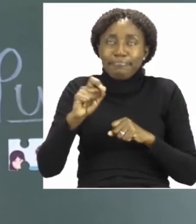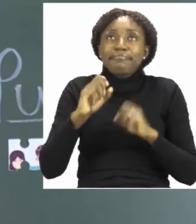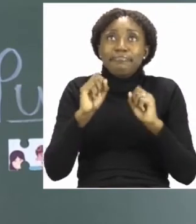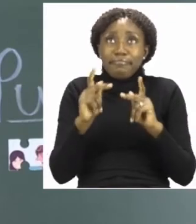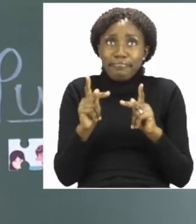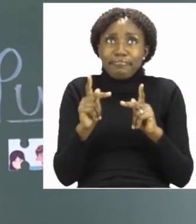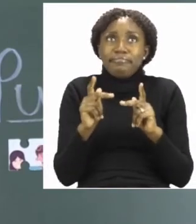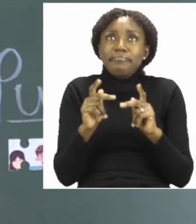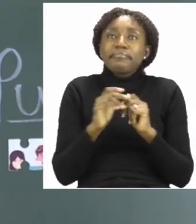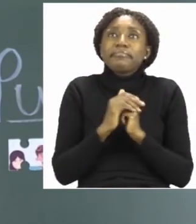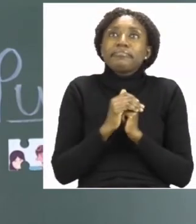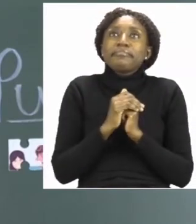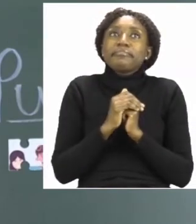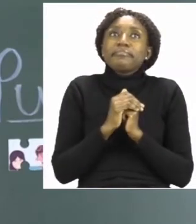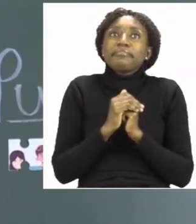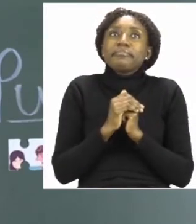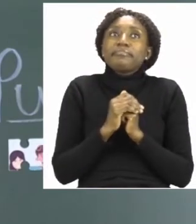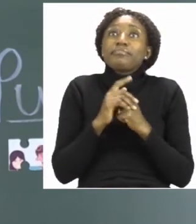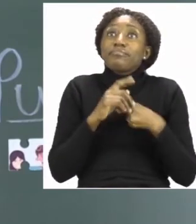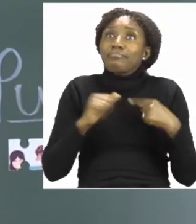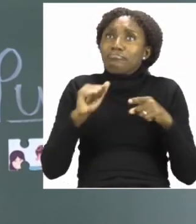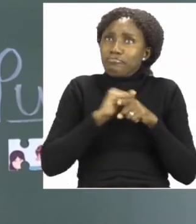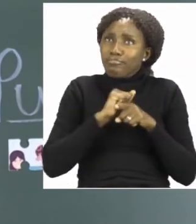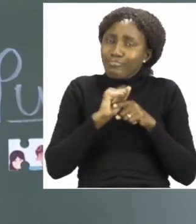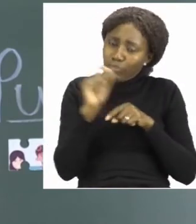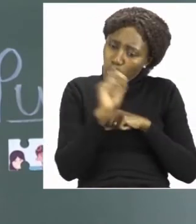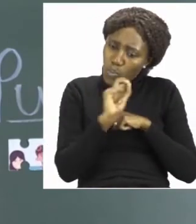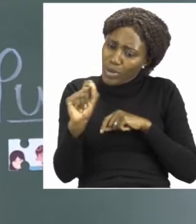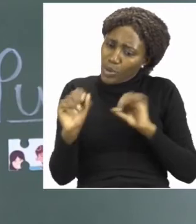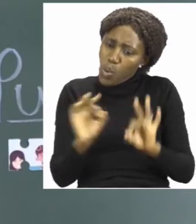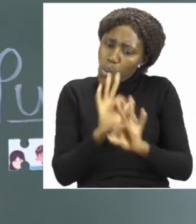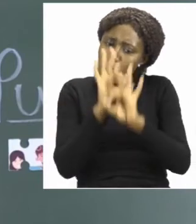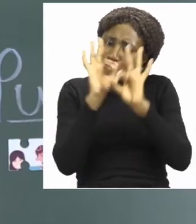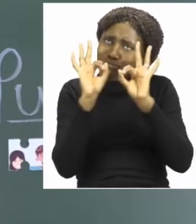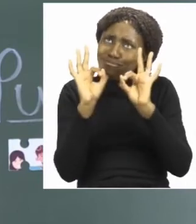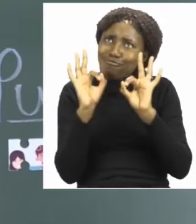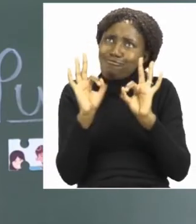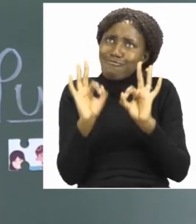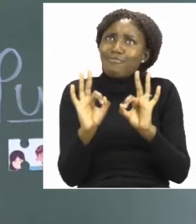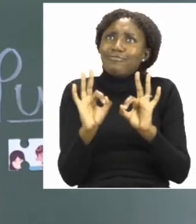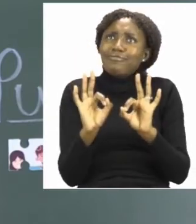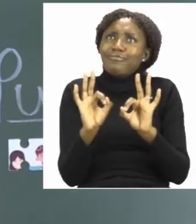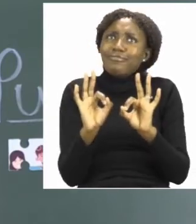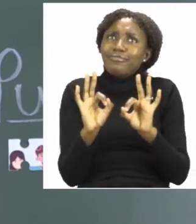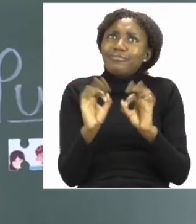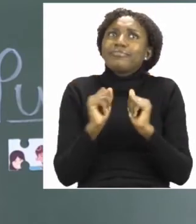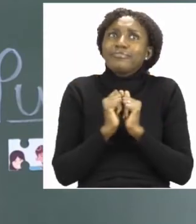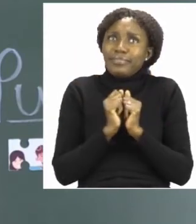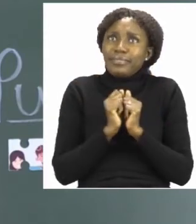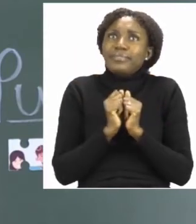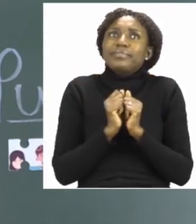we are practicing our handwriting and also practicing how to